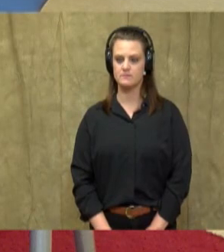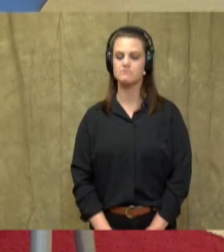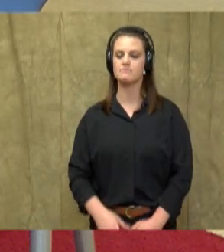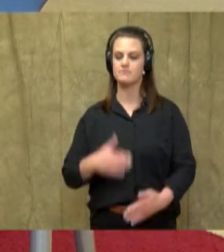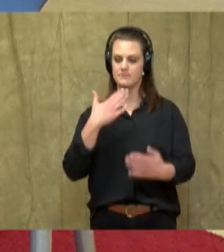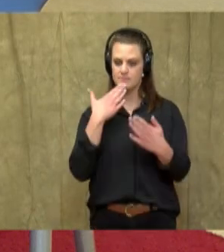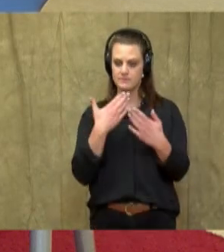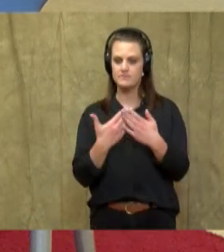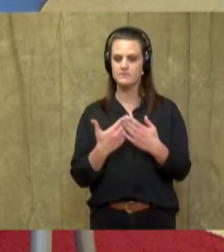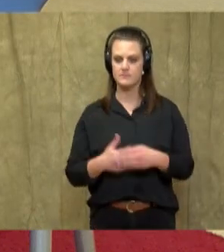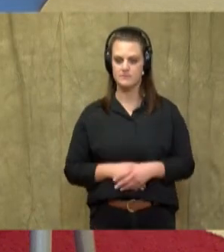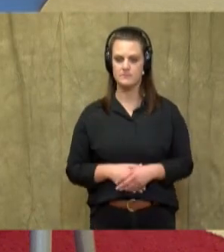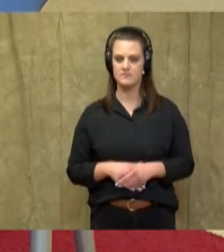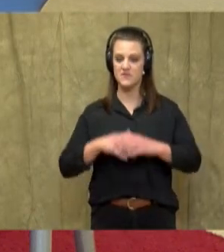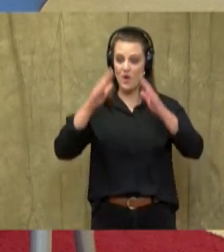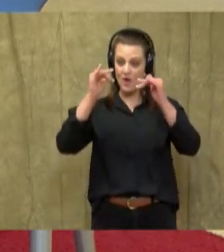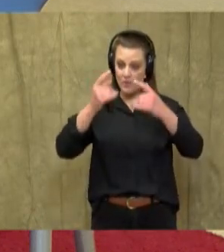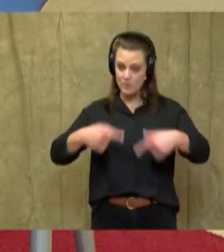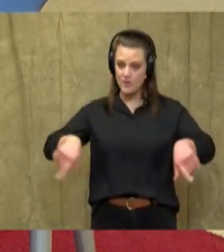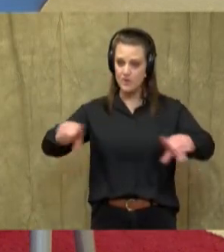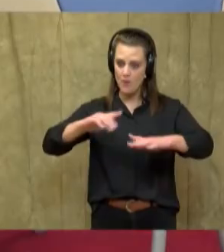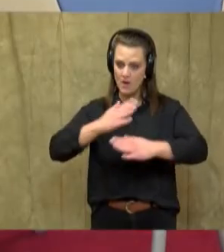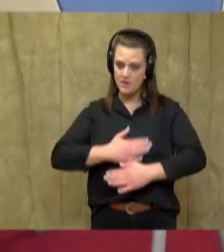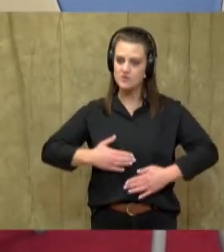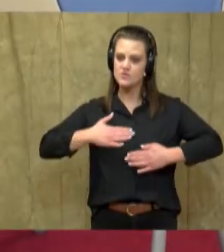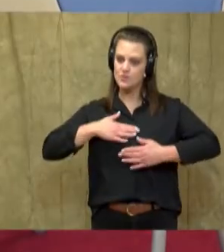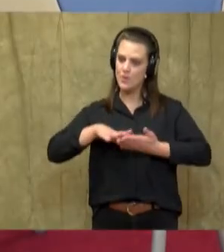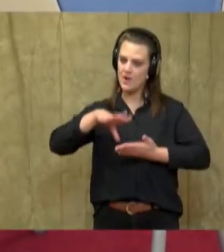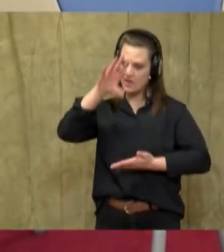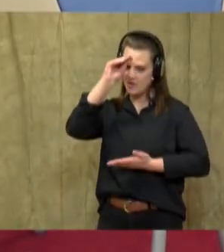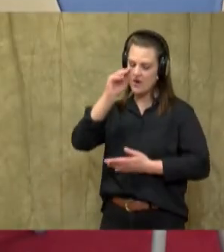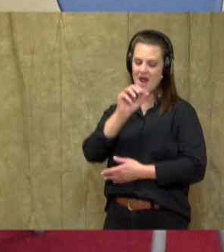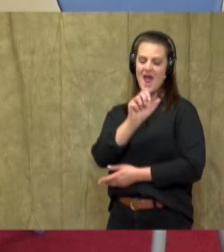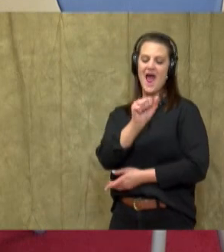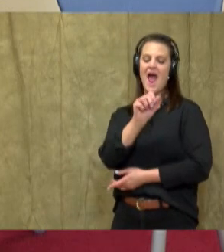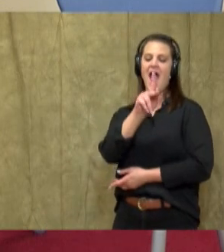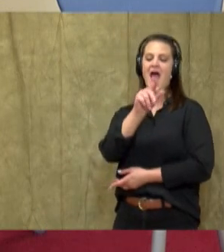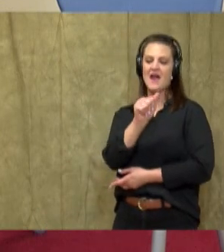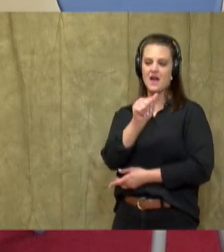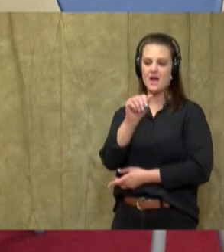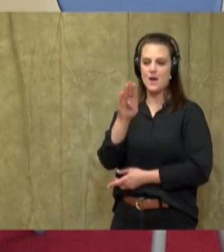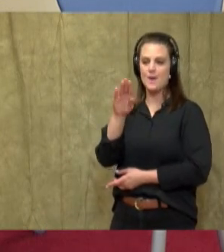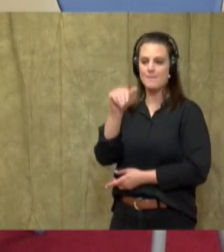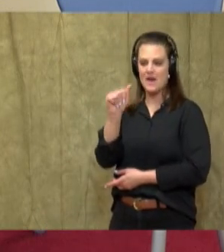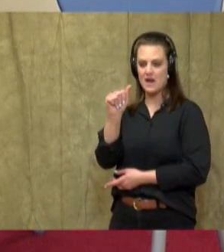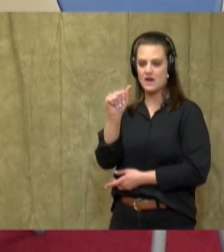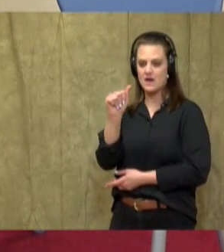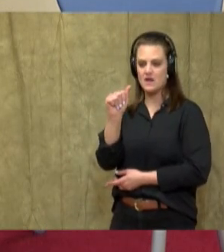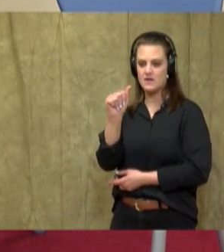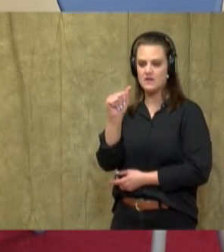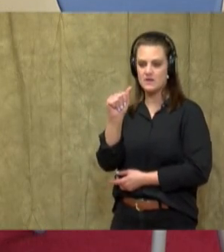Good. I hope you enjoyed learning that acca-bacca melody with me.